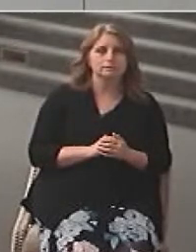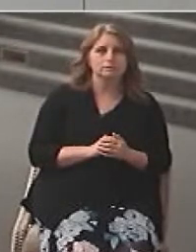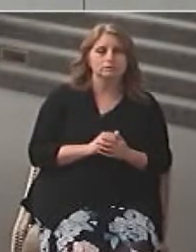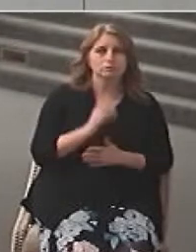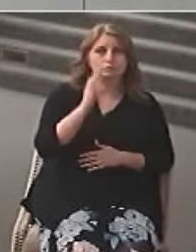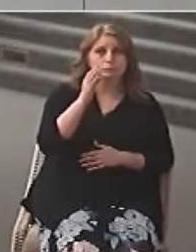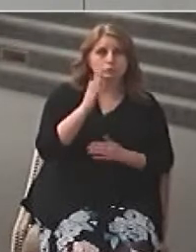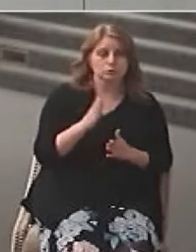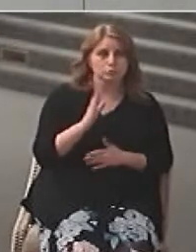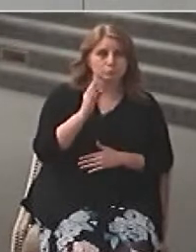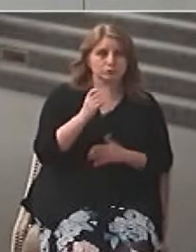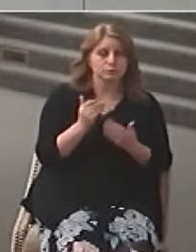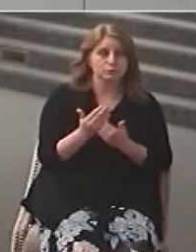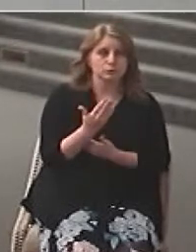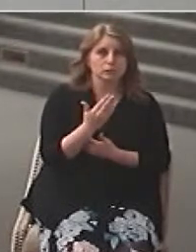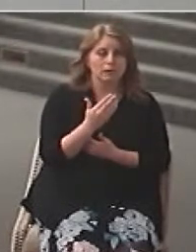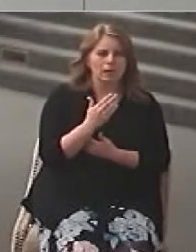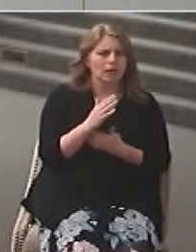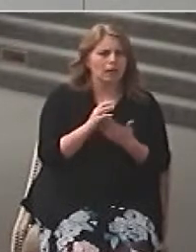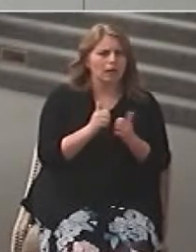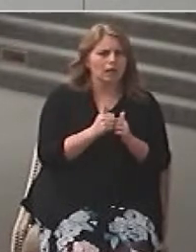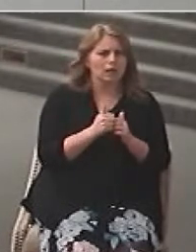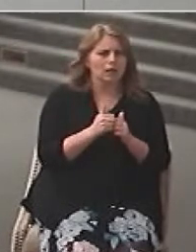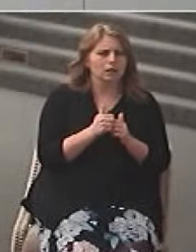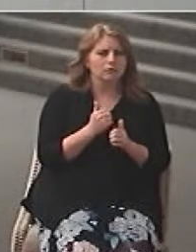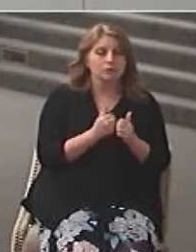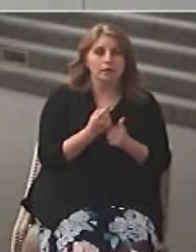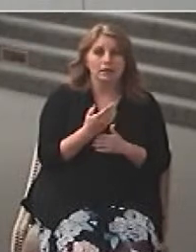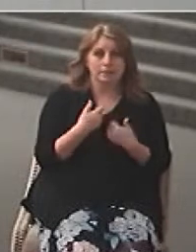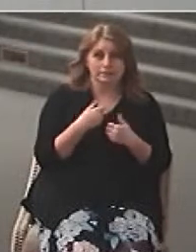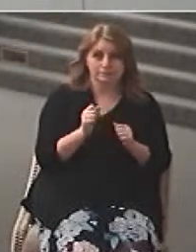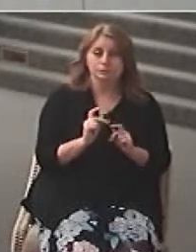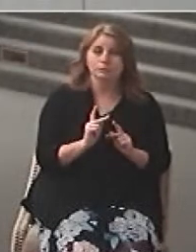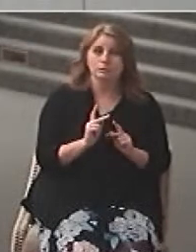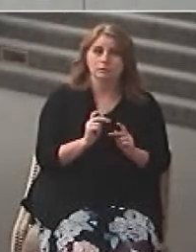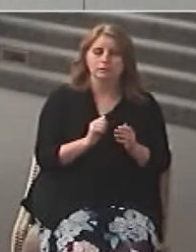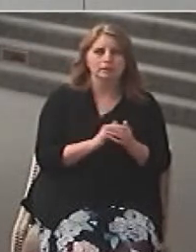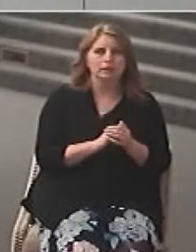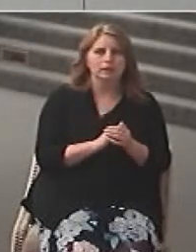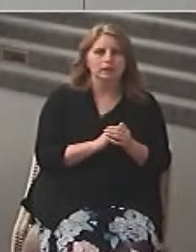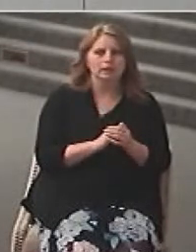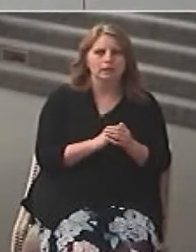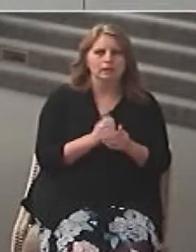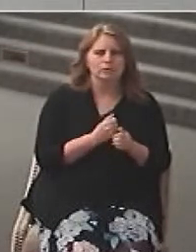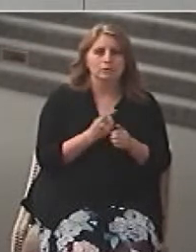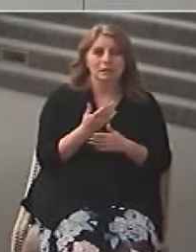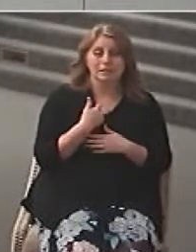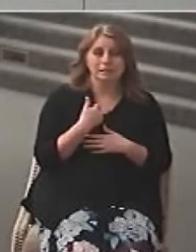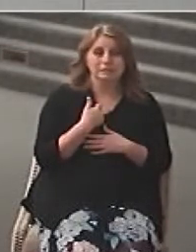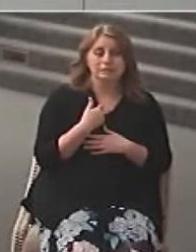Preacher preached this morning about how everybody has a chance. You see, I was faced as a choice, not a